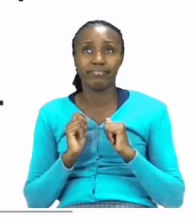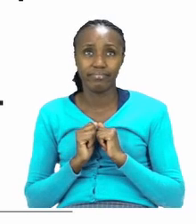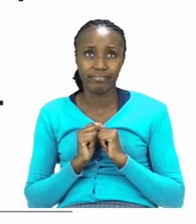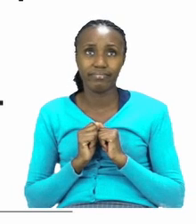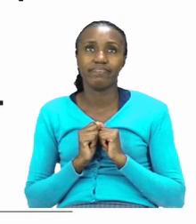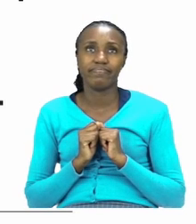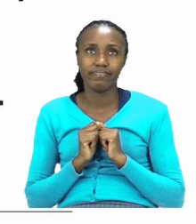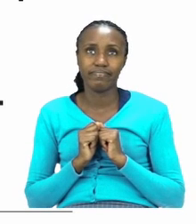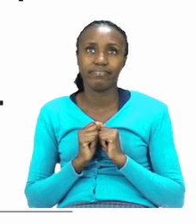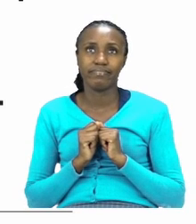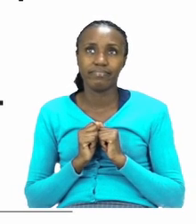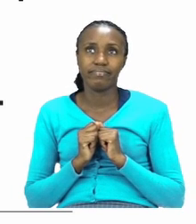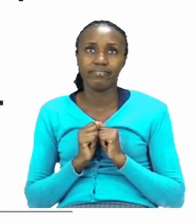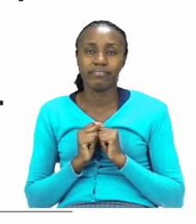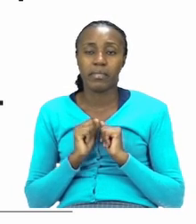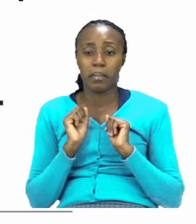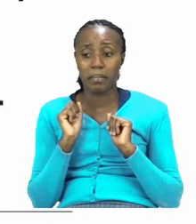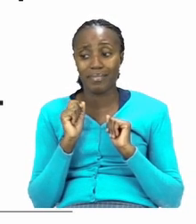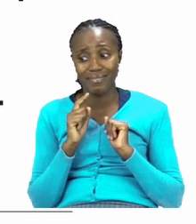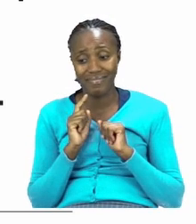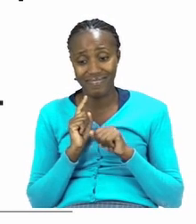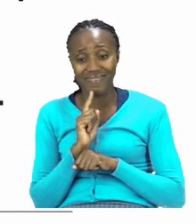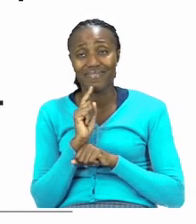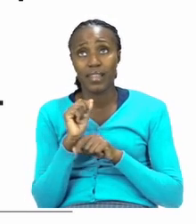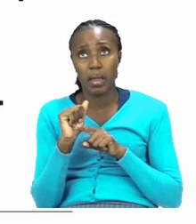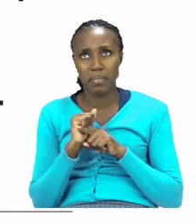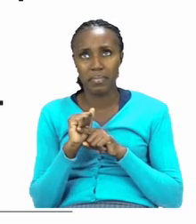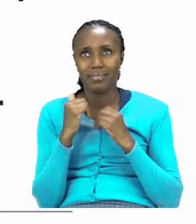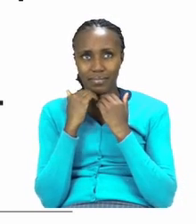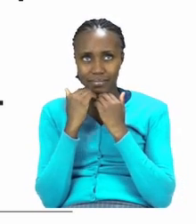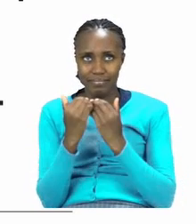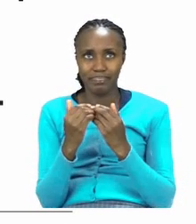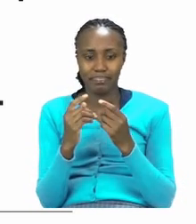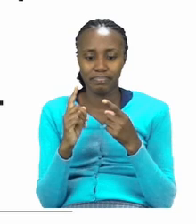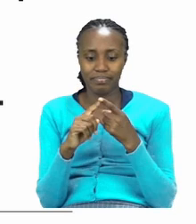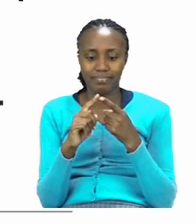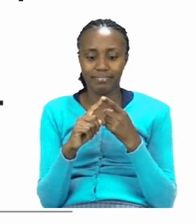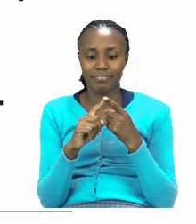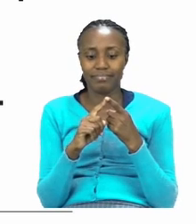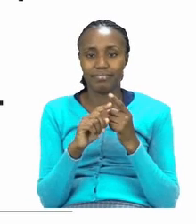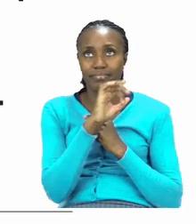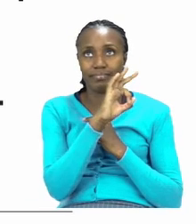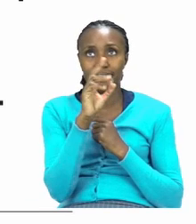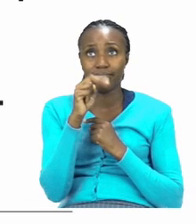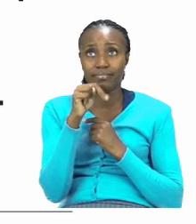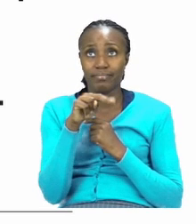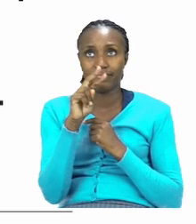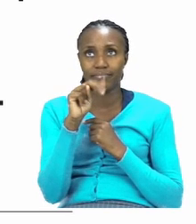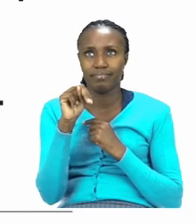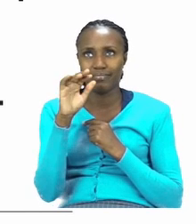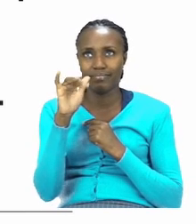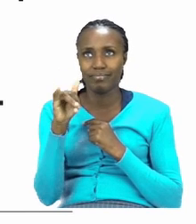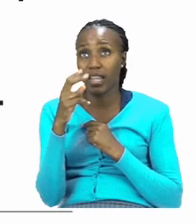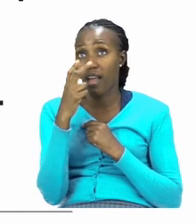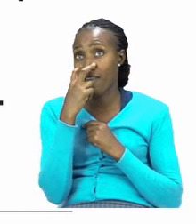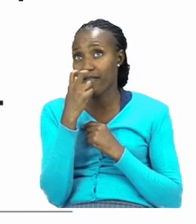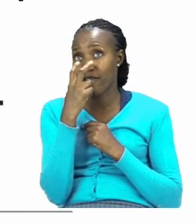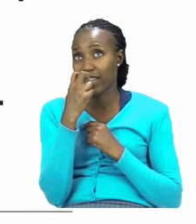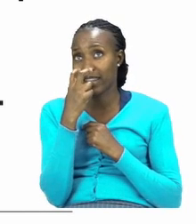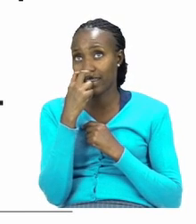use, but we need to practice more. Here are the words. We have the words funny,